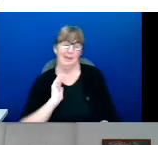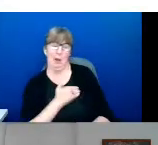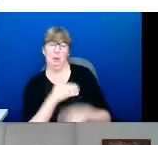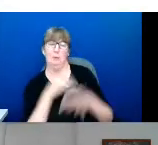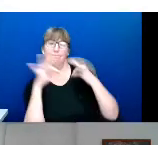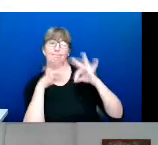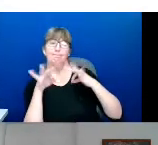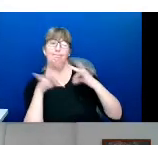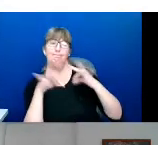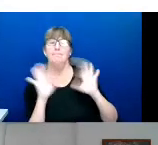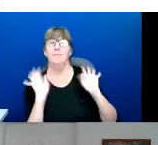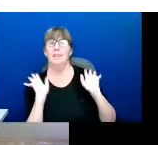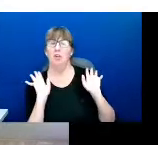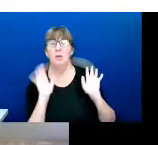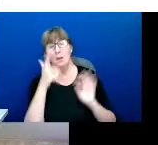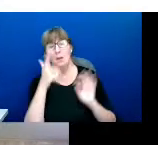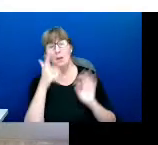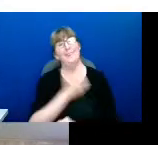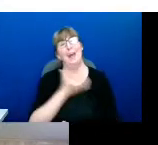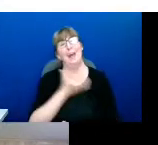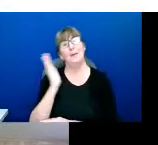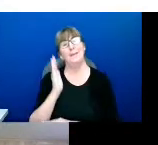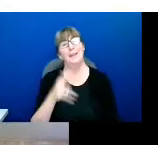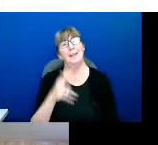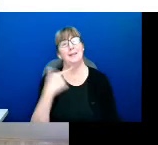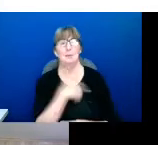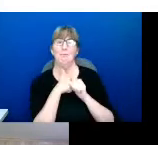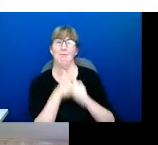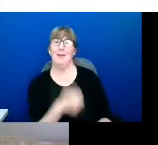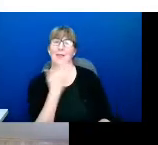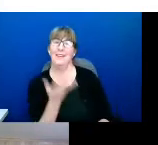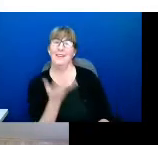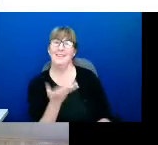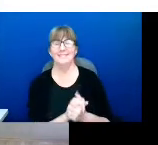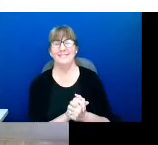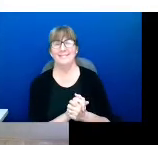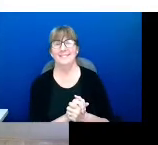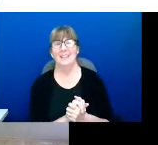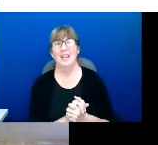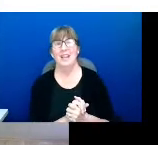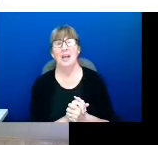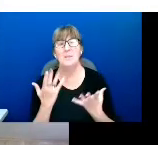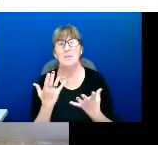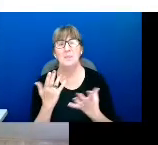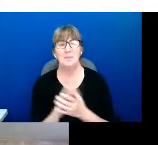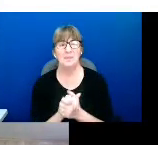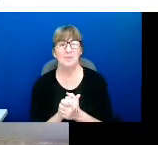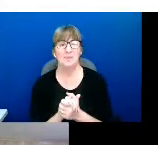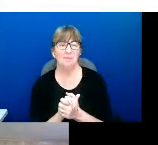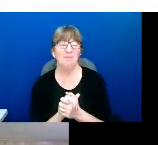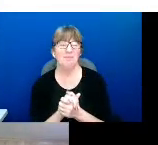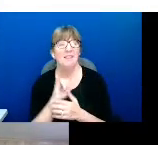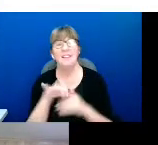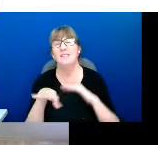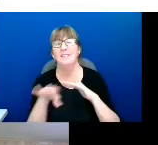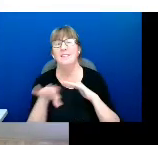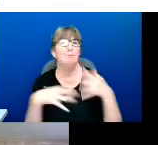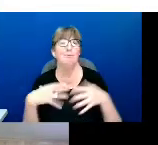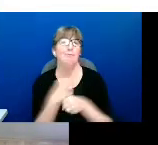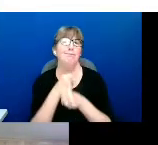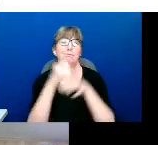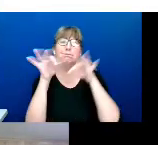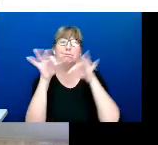but since it's our presentation, that's the one we're going to stick with. But that's just a basic cut and dried definition of